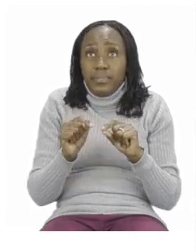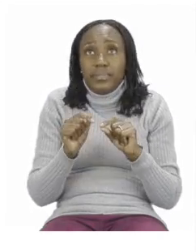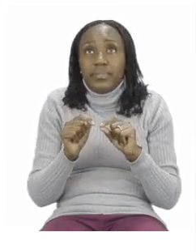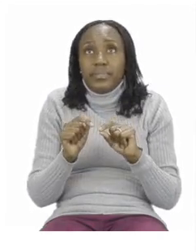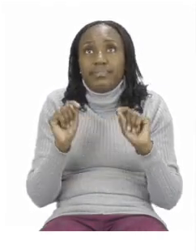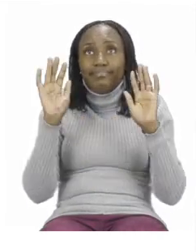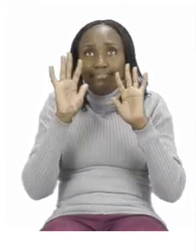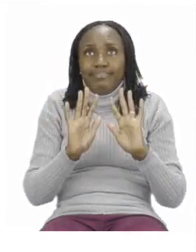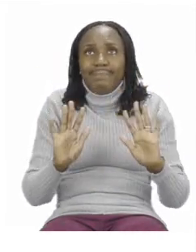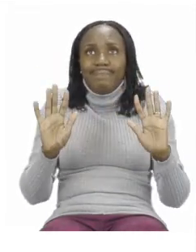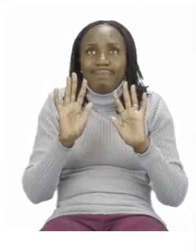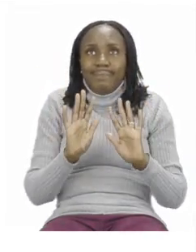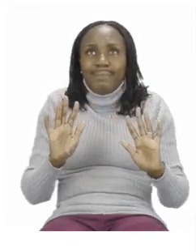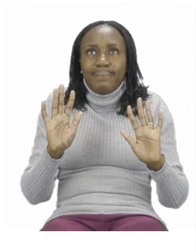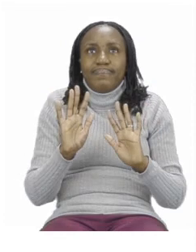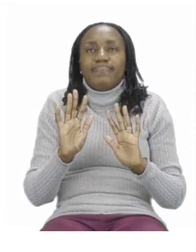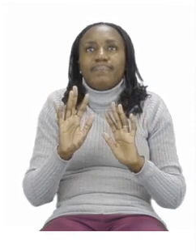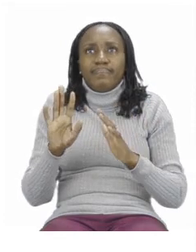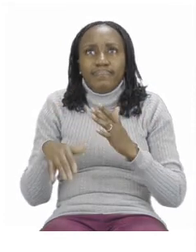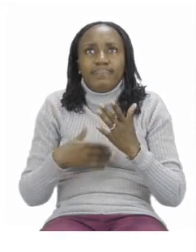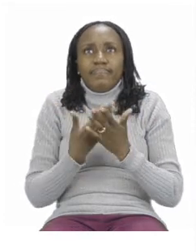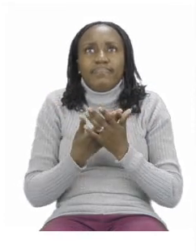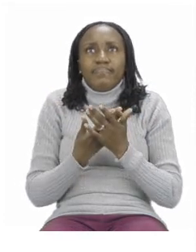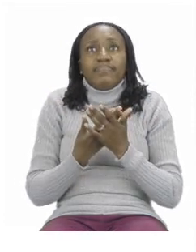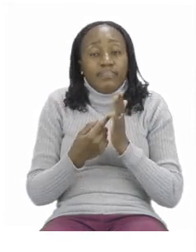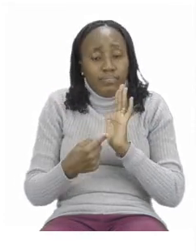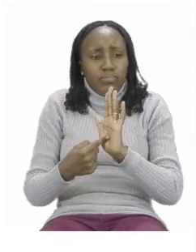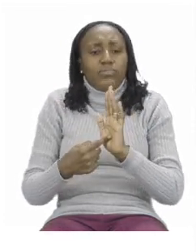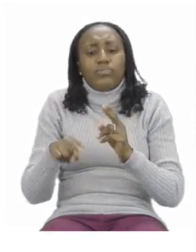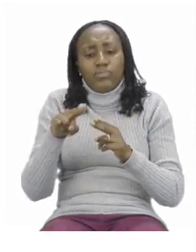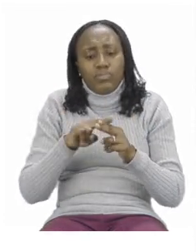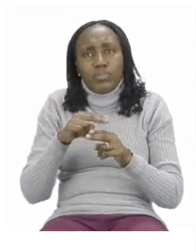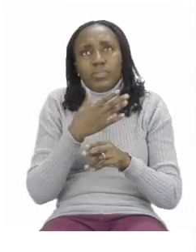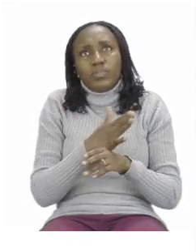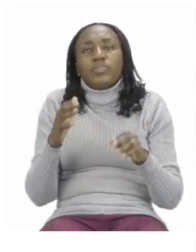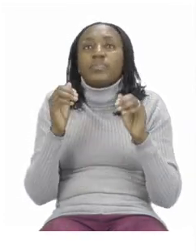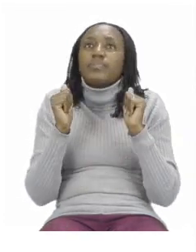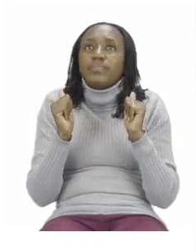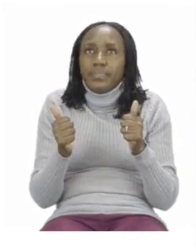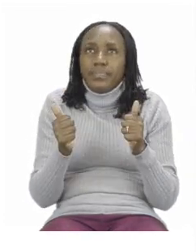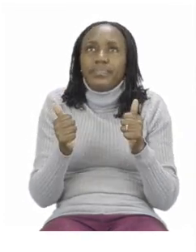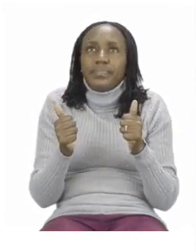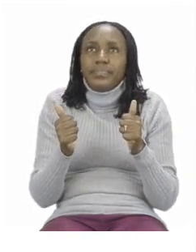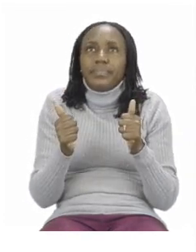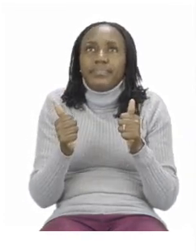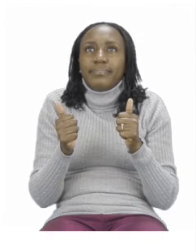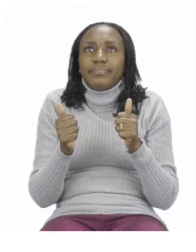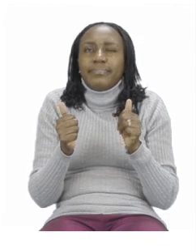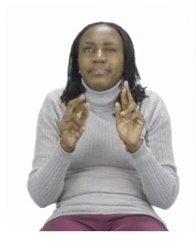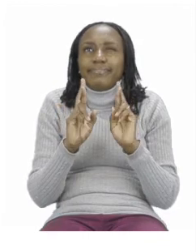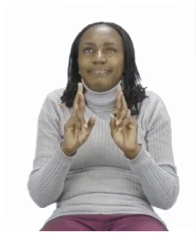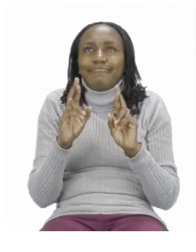color in the picture that shows the correct way of saving water. And I hope you will have